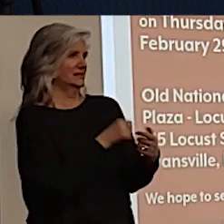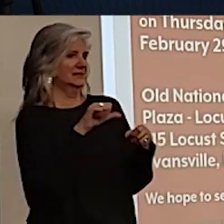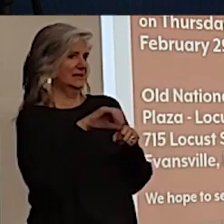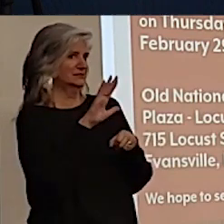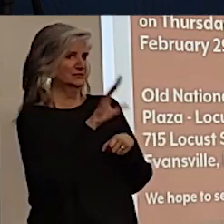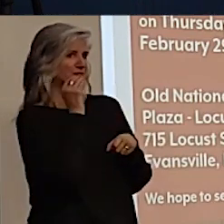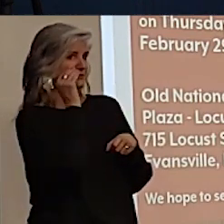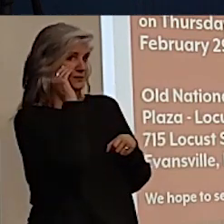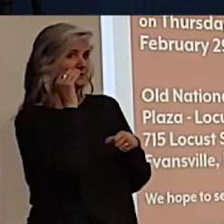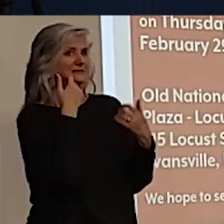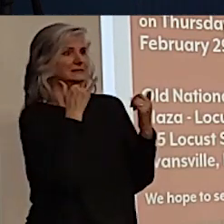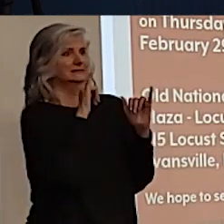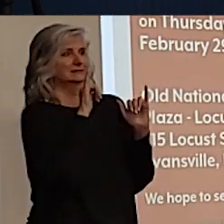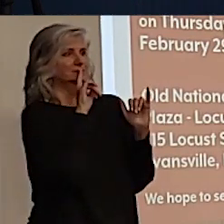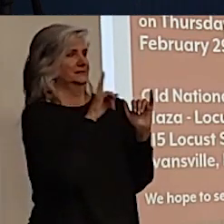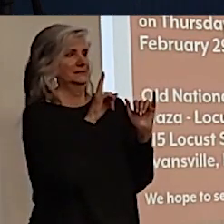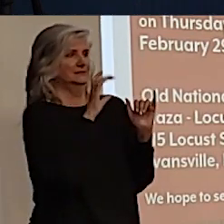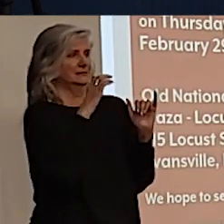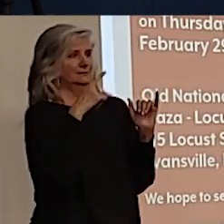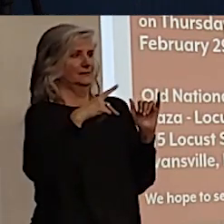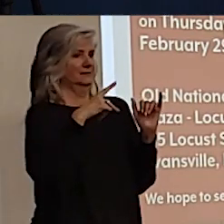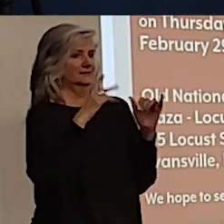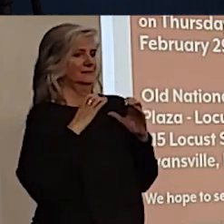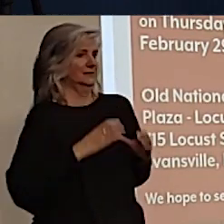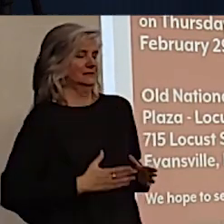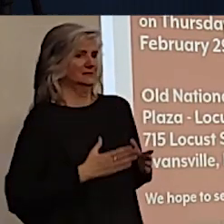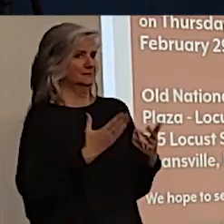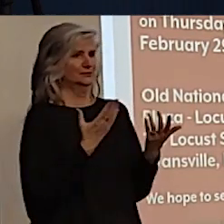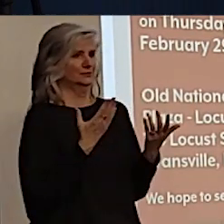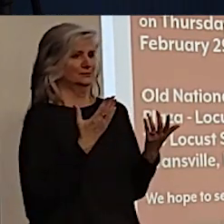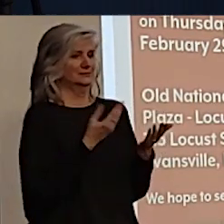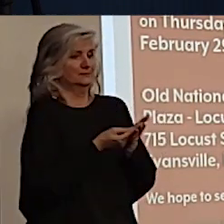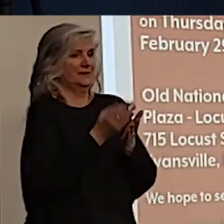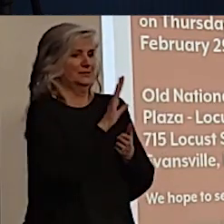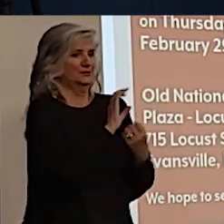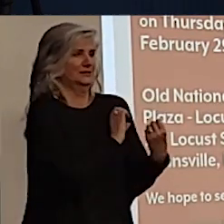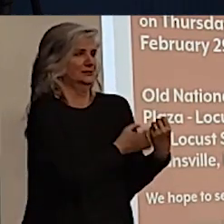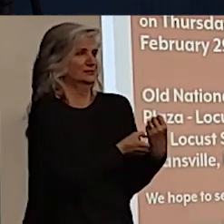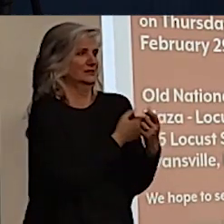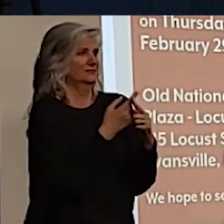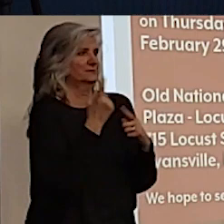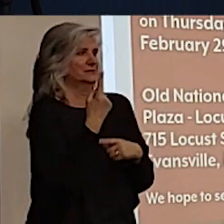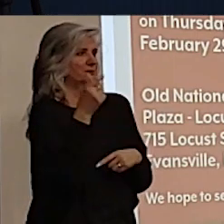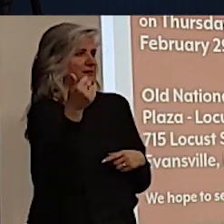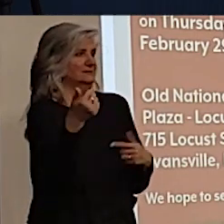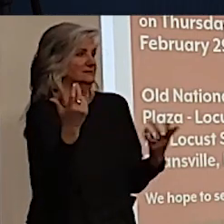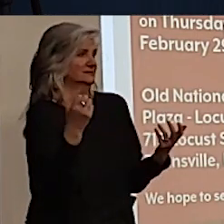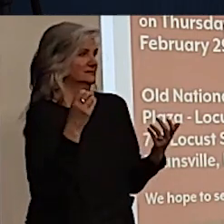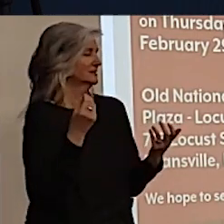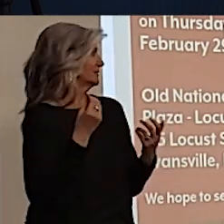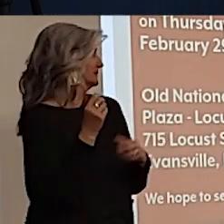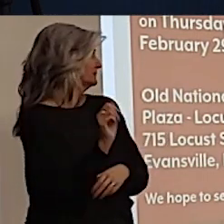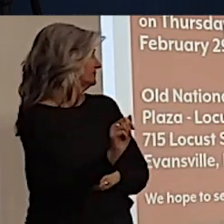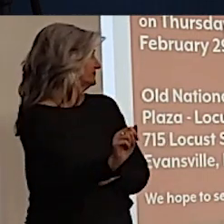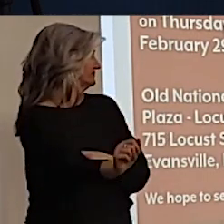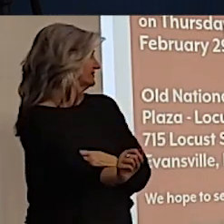So you would still be a CenterPoint customer per se, just buying your energy from somebody else. So, but